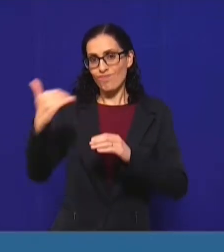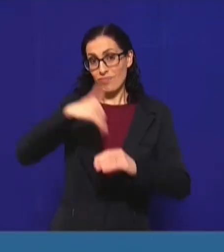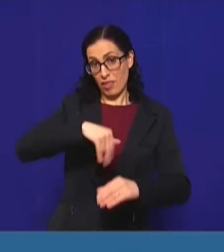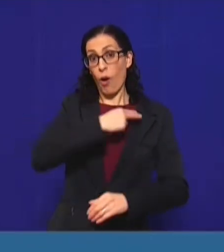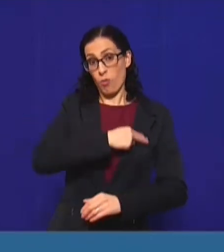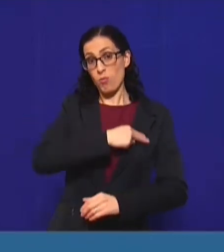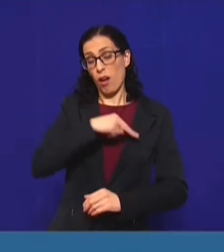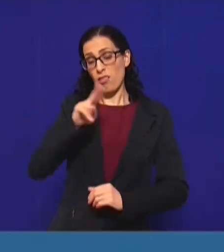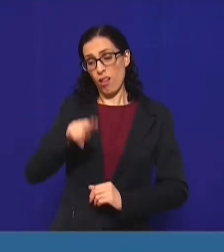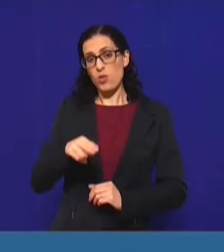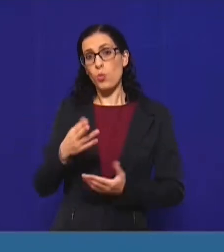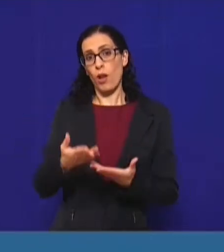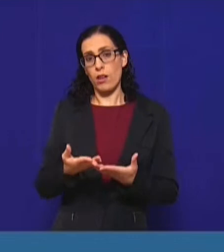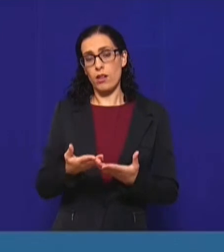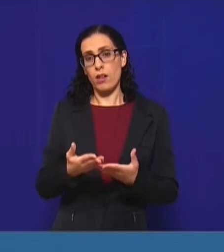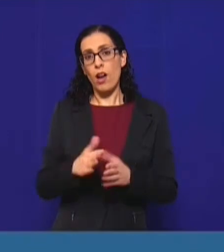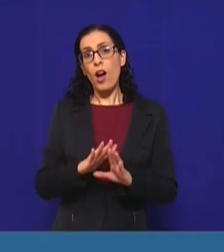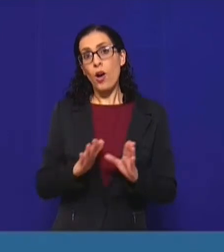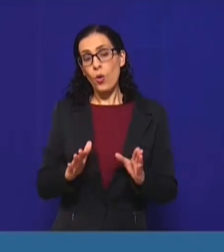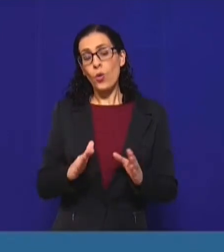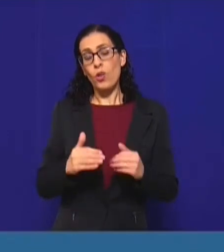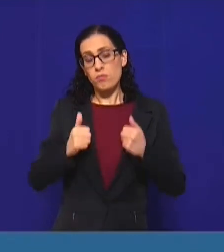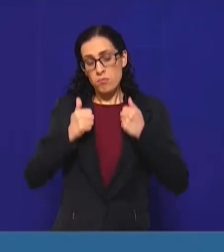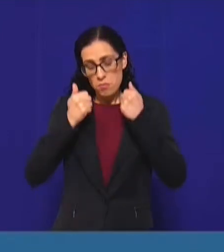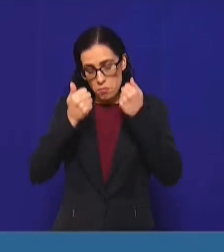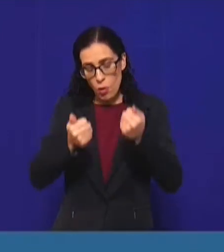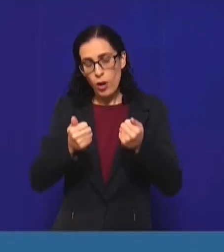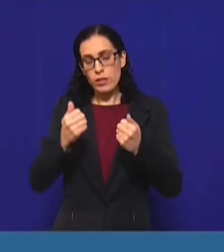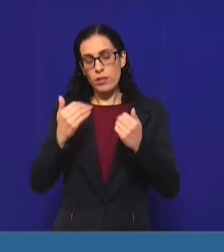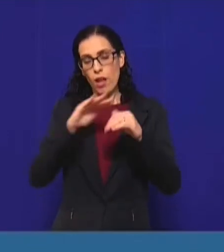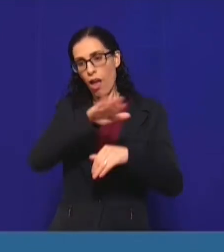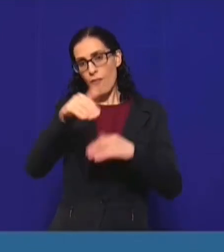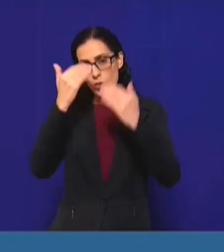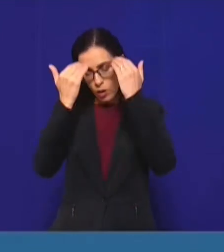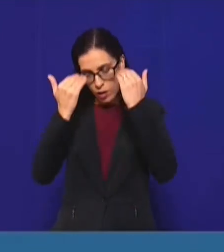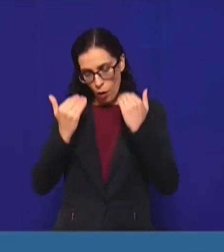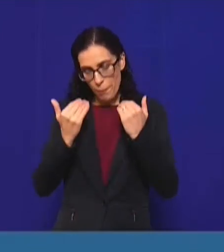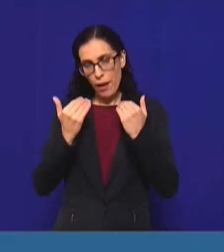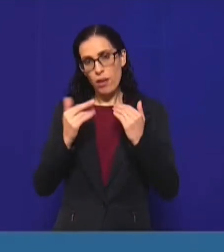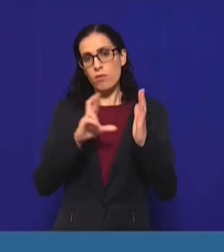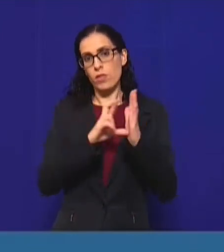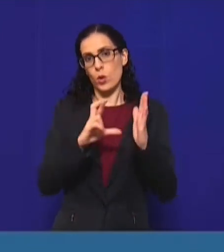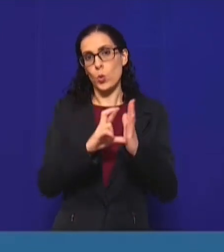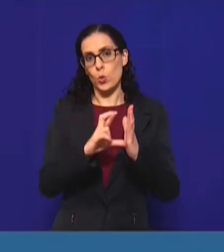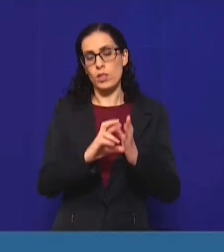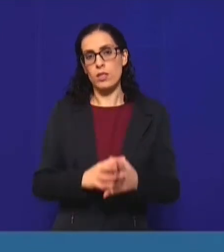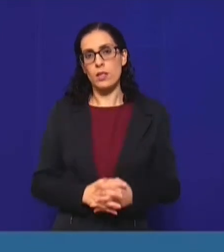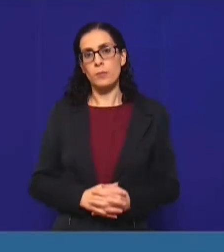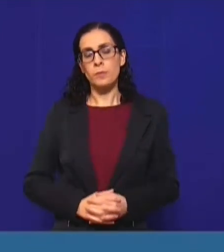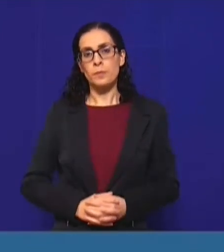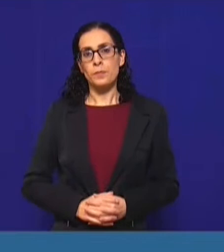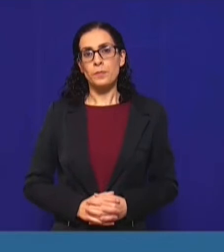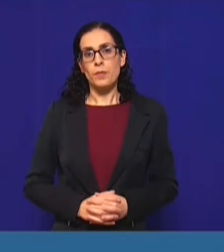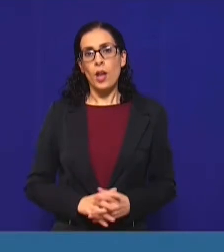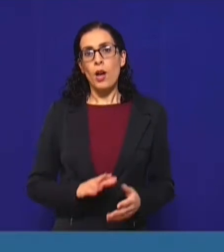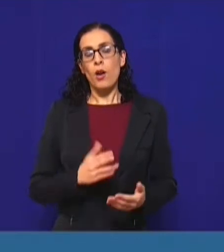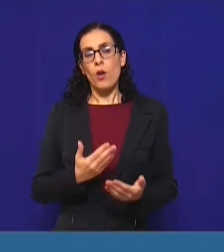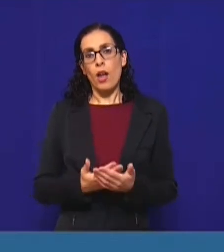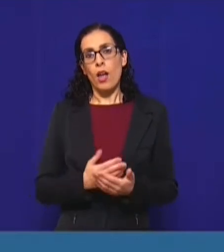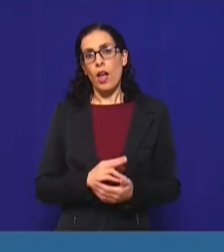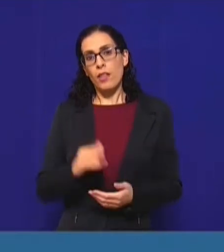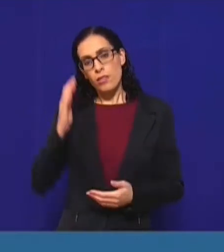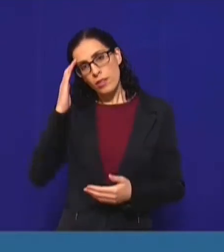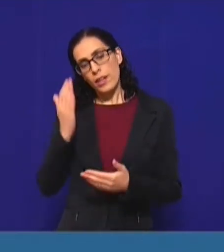we don't have everyone adhering to the prevention and mitigation measures. So it's important to continue to take care of ourselves and